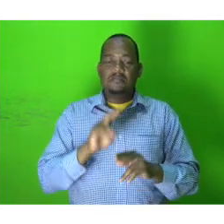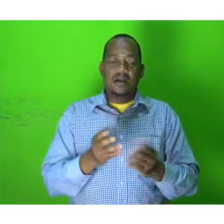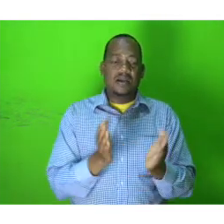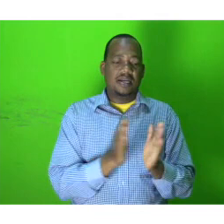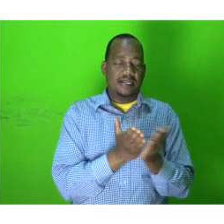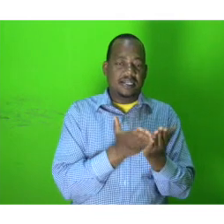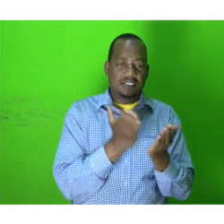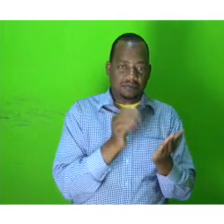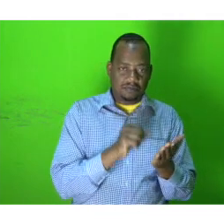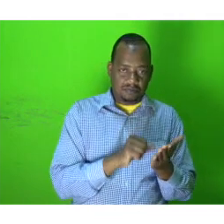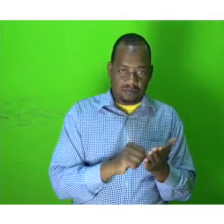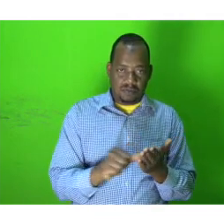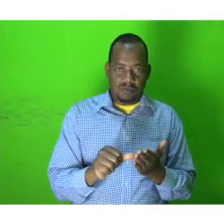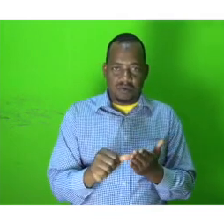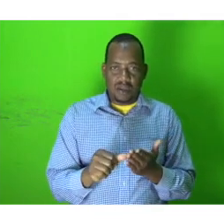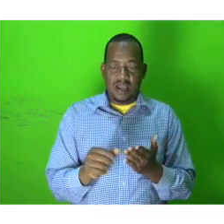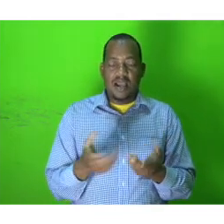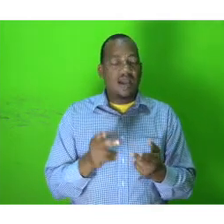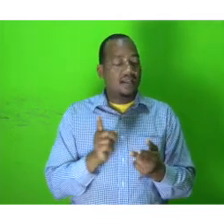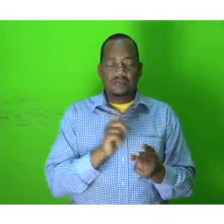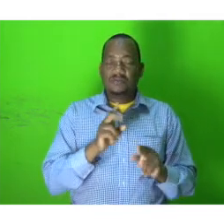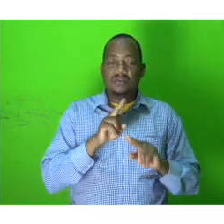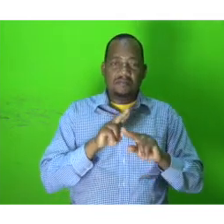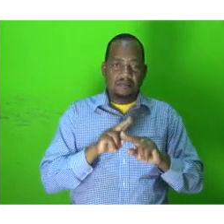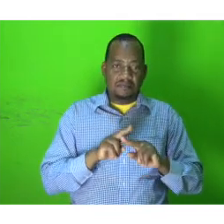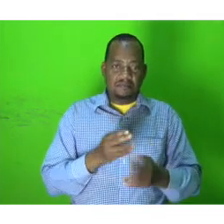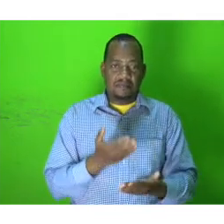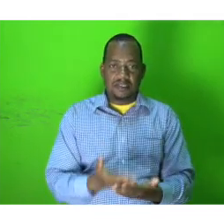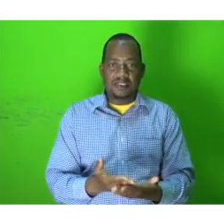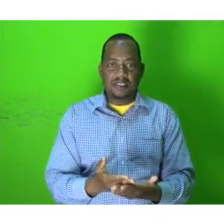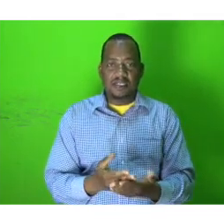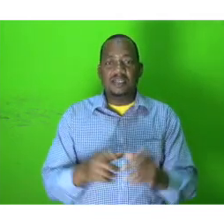book. Add unpresented check.